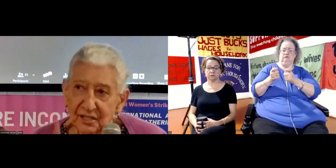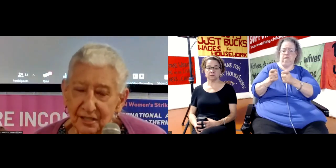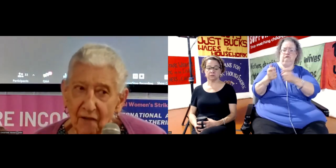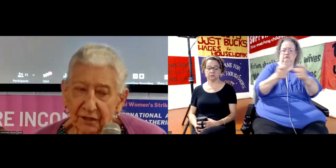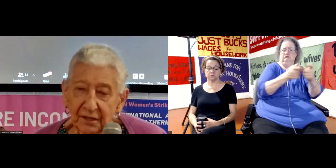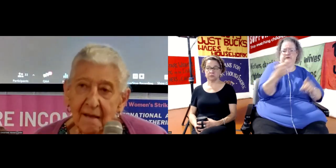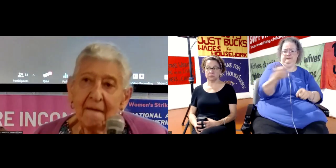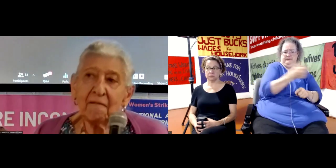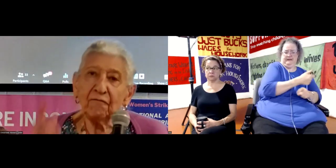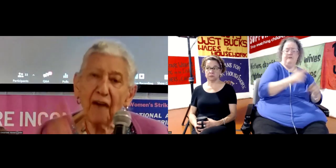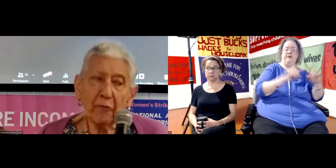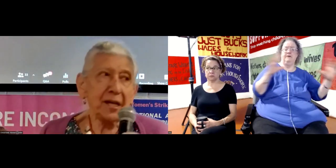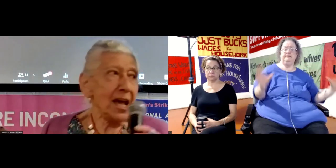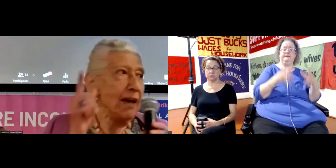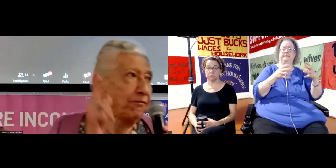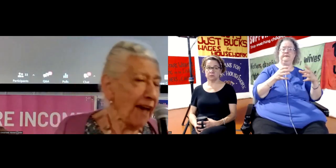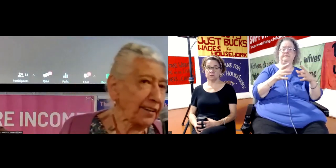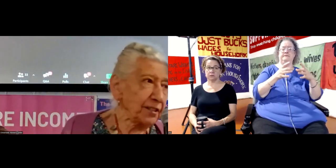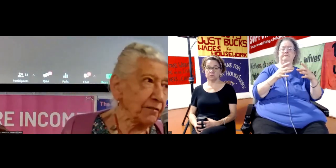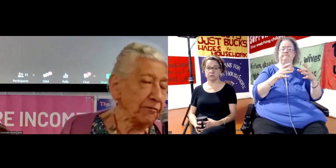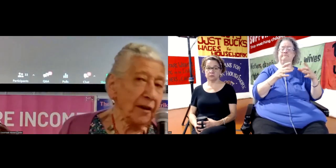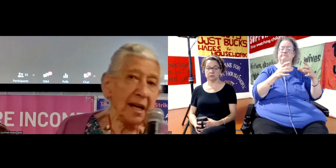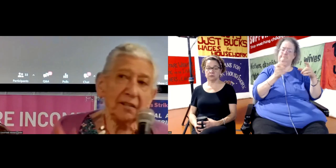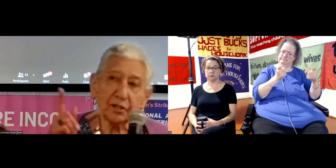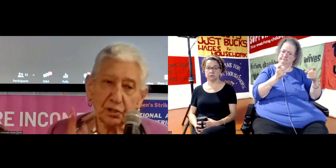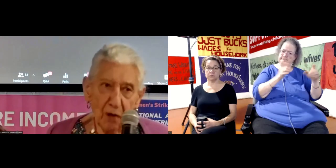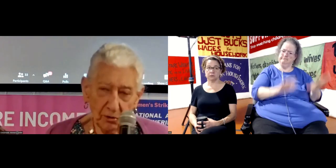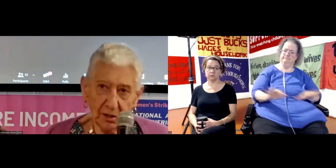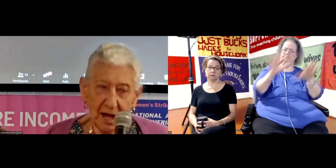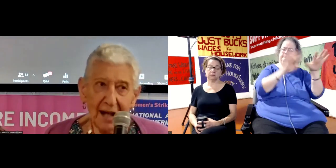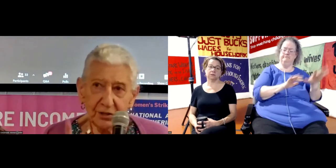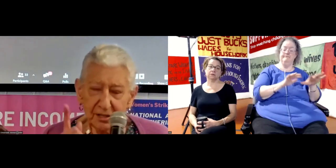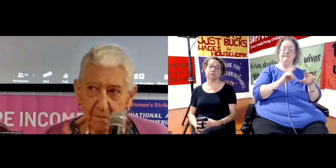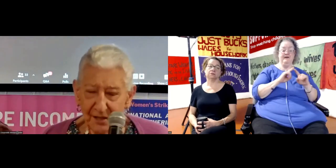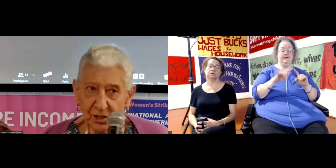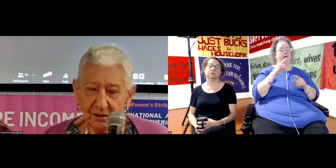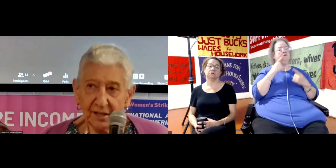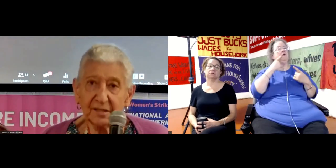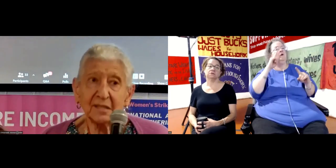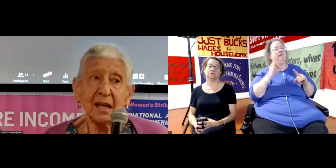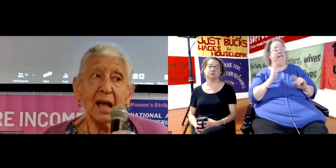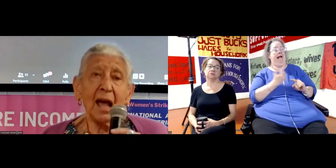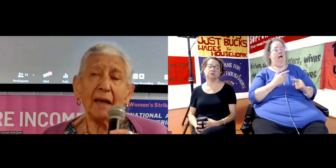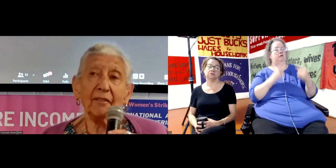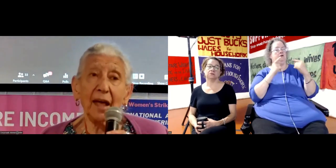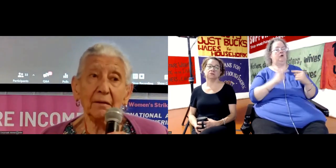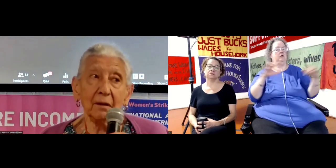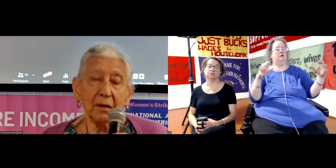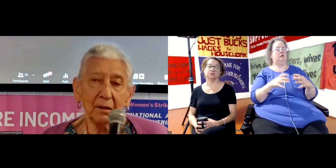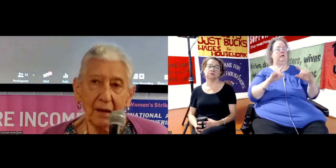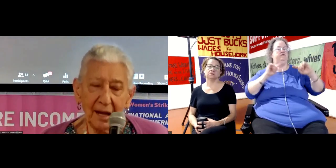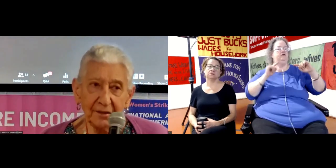have discovered very effective in the struggle. I'll just mention this and